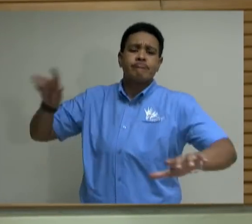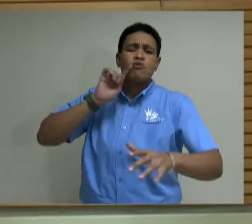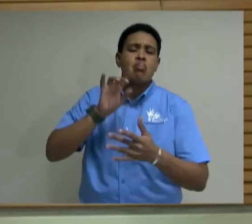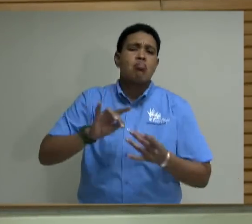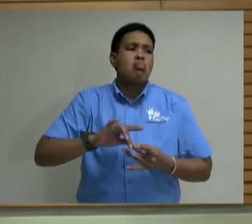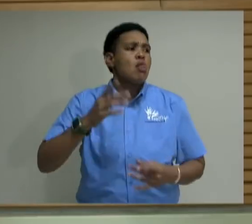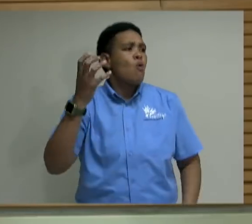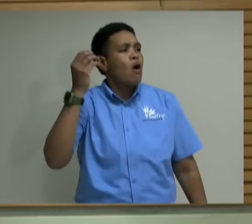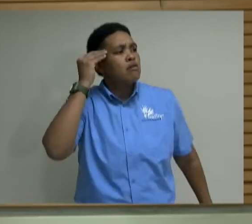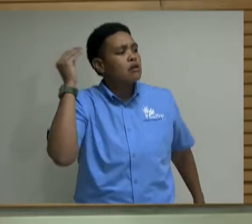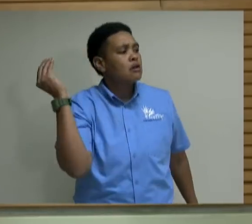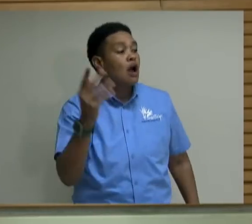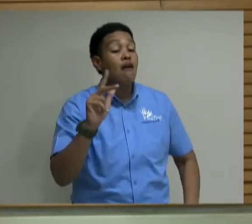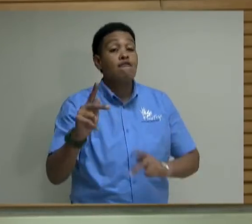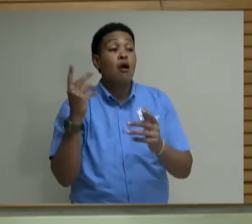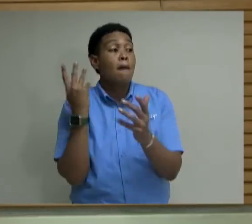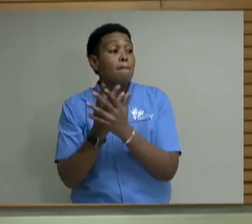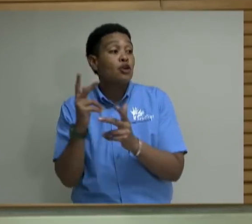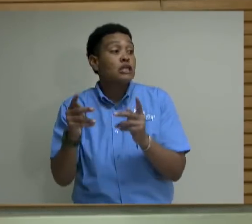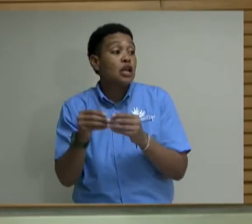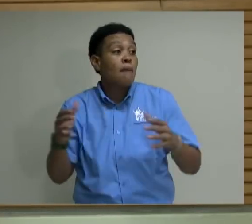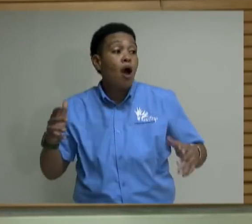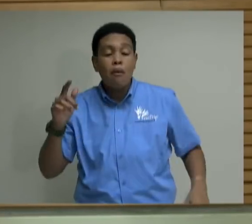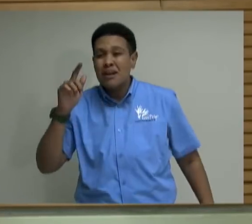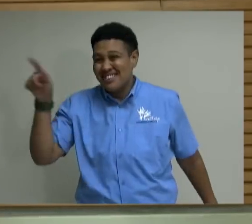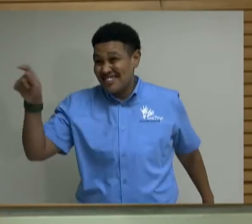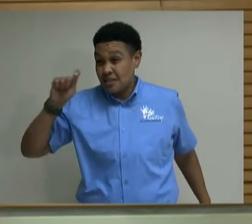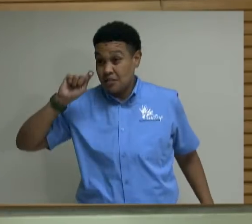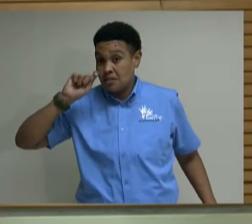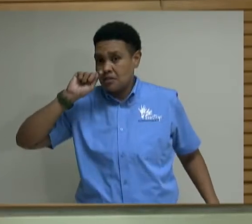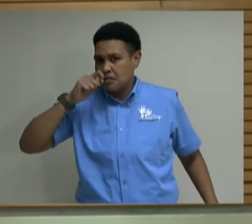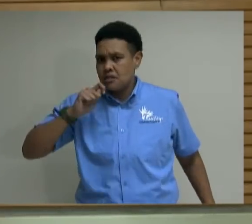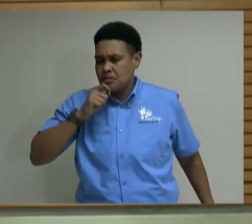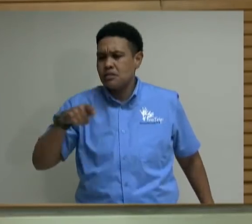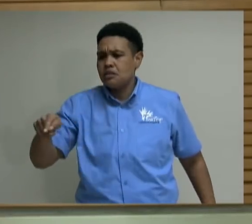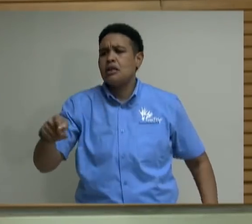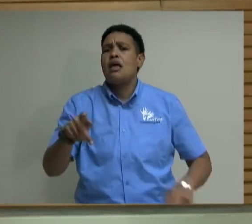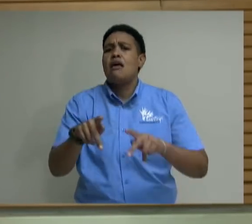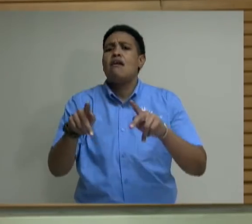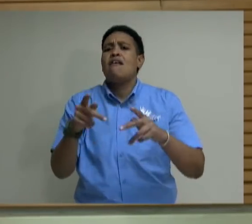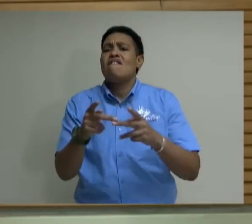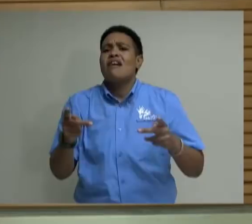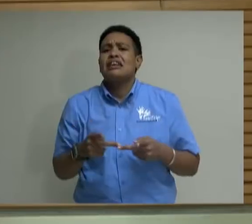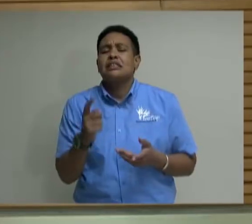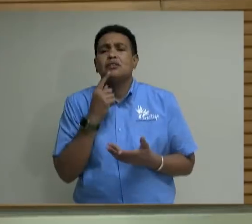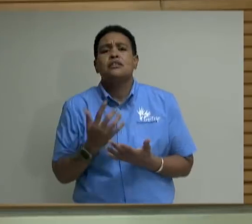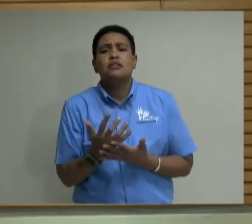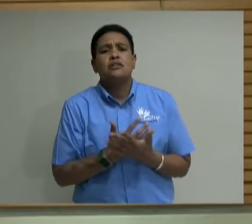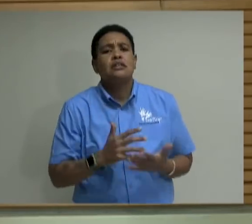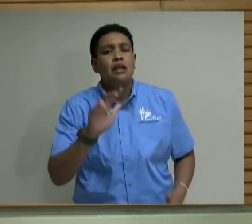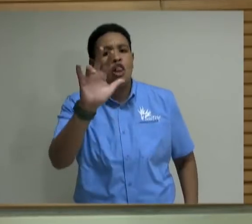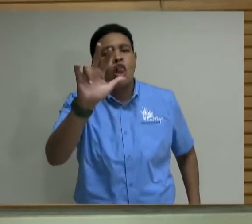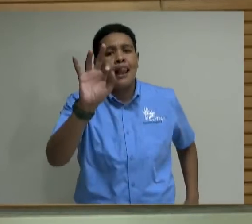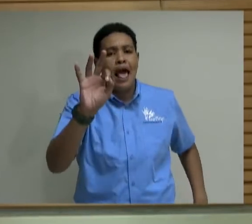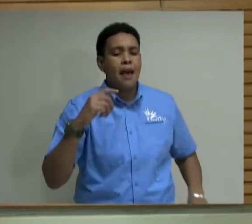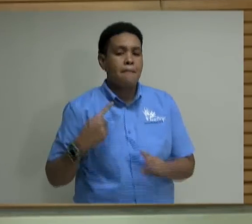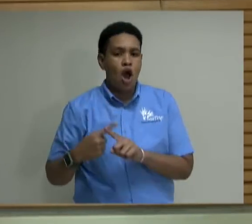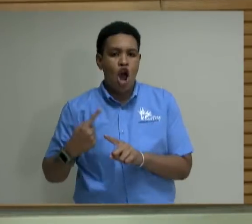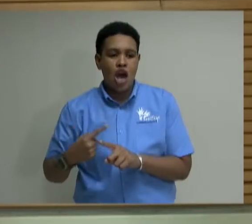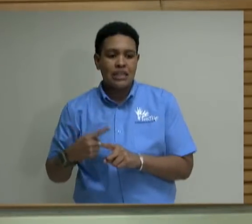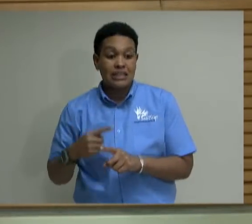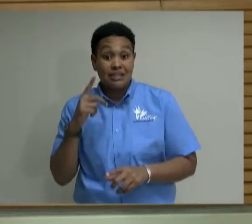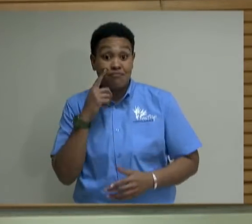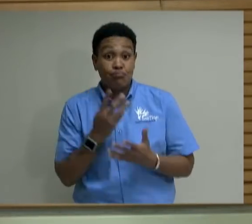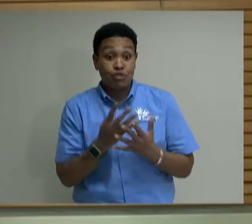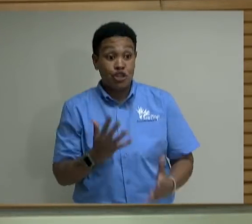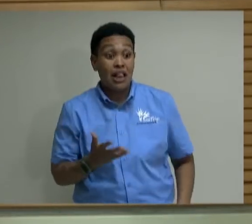The prison population sampling at these facilities has yielded 39 positives among inmates,